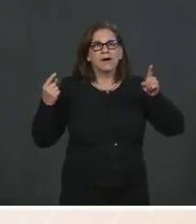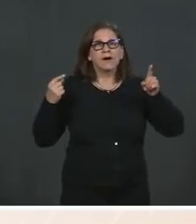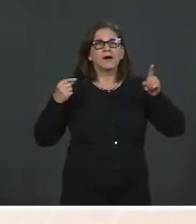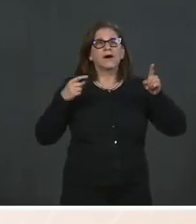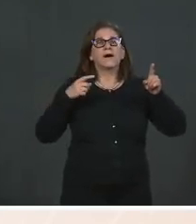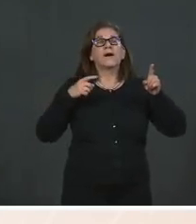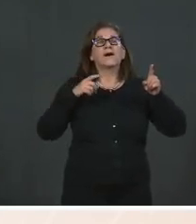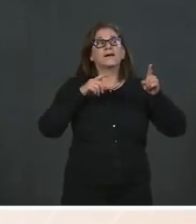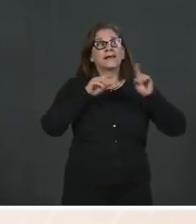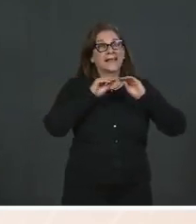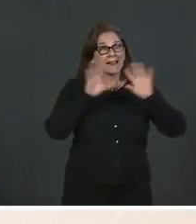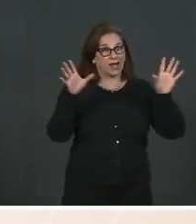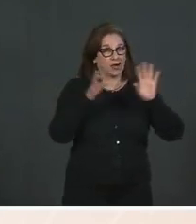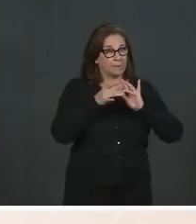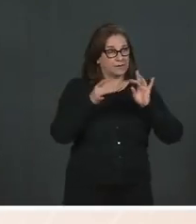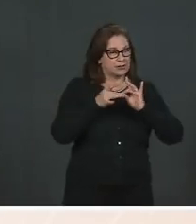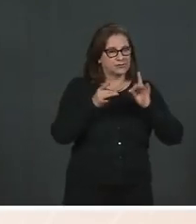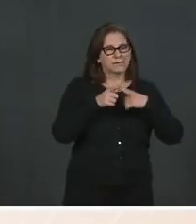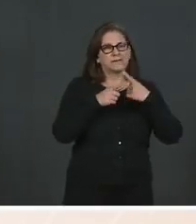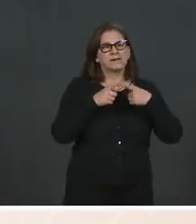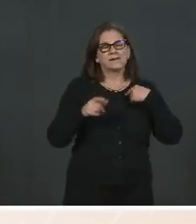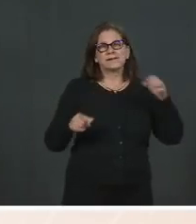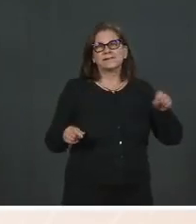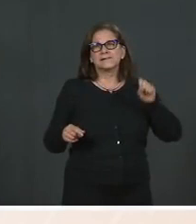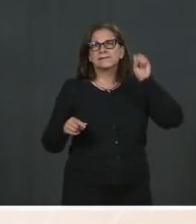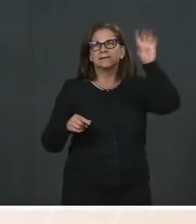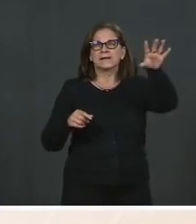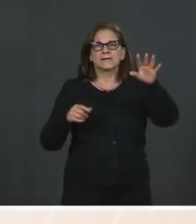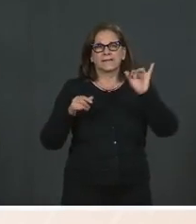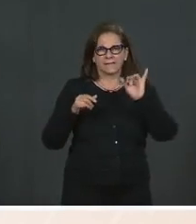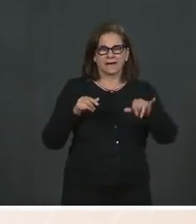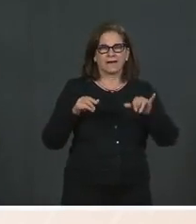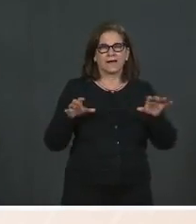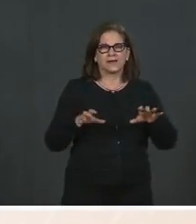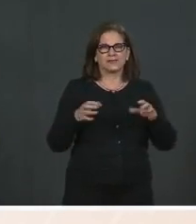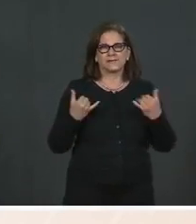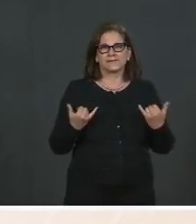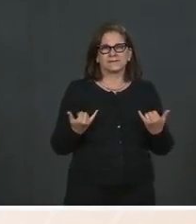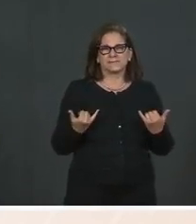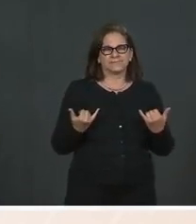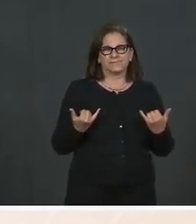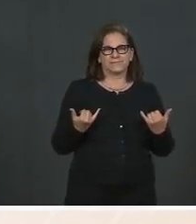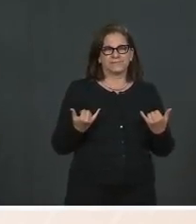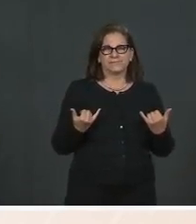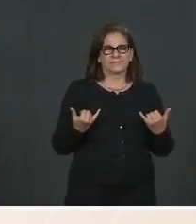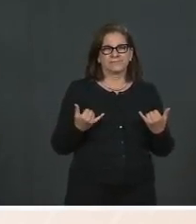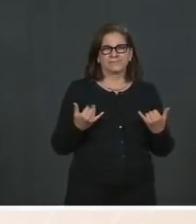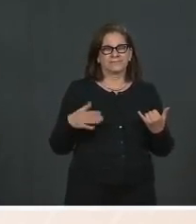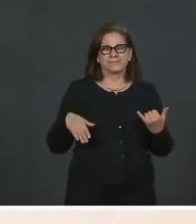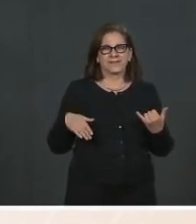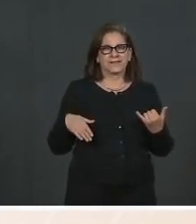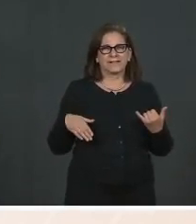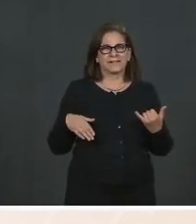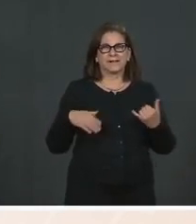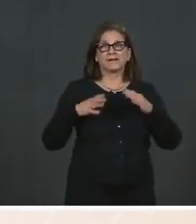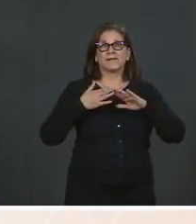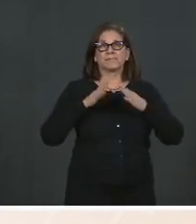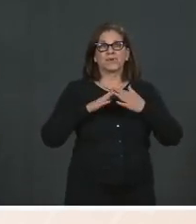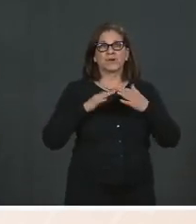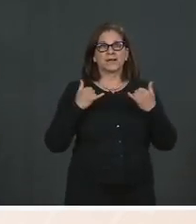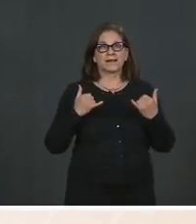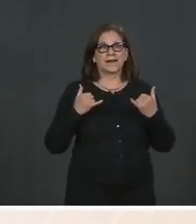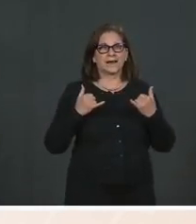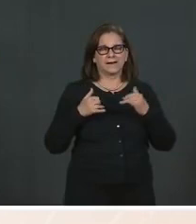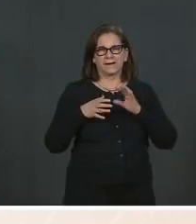about the actions in Burma, and that we are taking sanction steps as a coordinated global community as well. Go ahead in the back. Thank